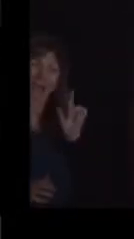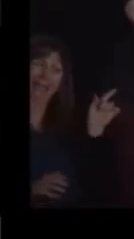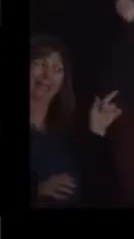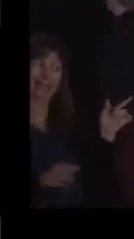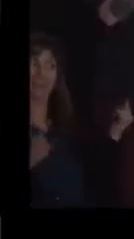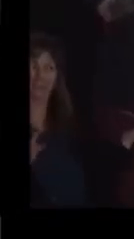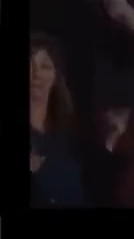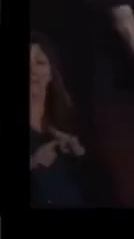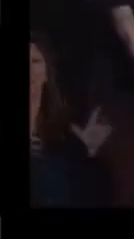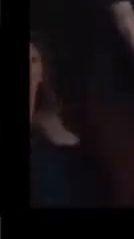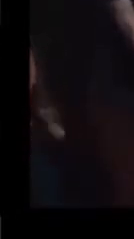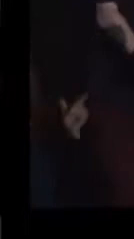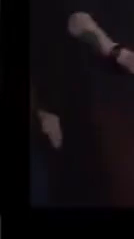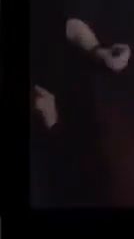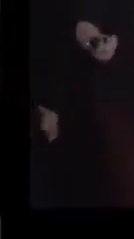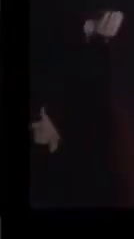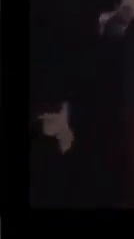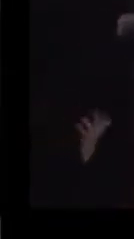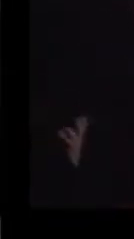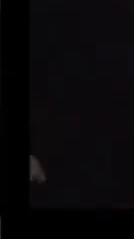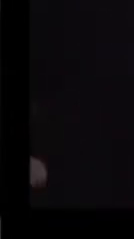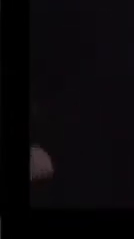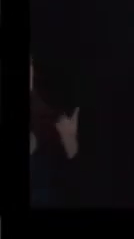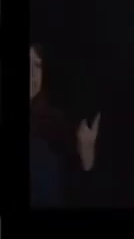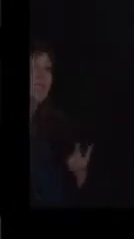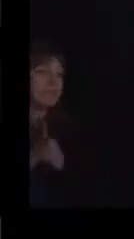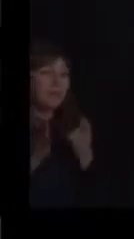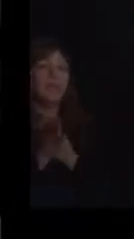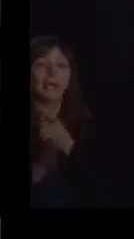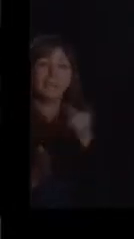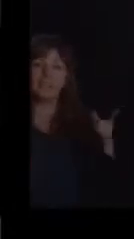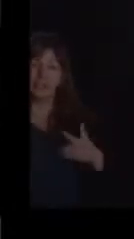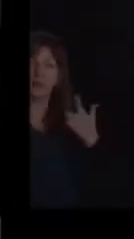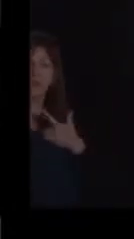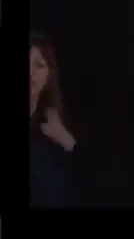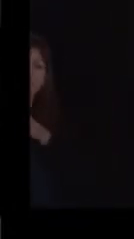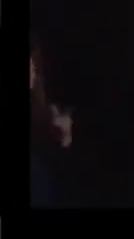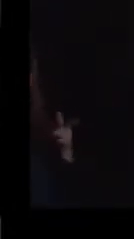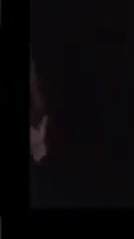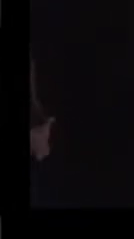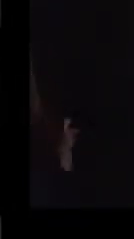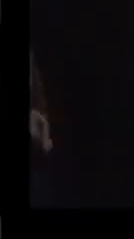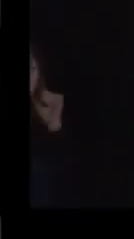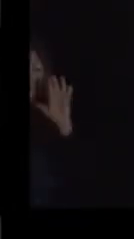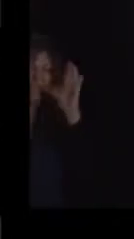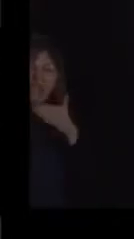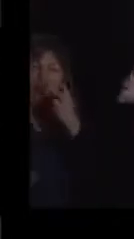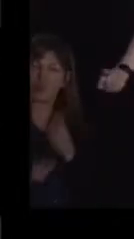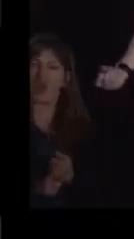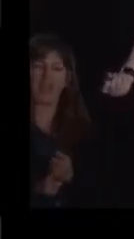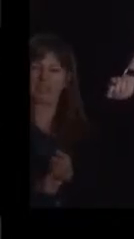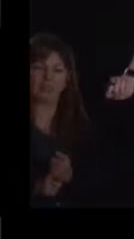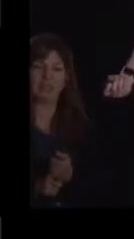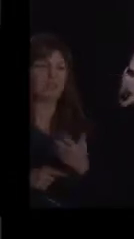know. But the point is that sometimes, again, if things aren't the way that you want them to be, if things aren't